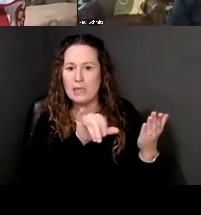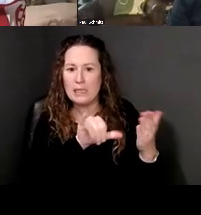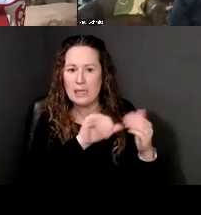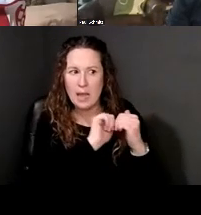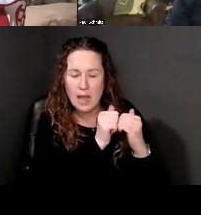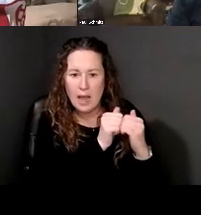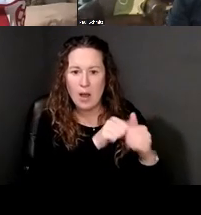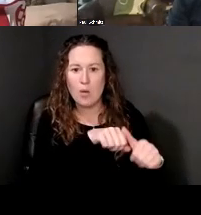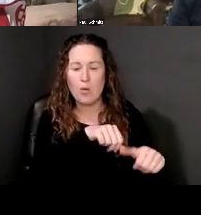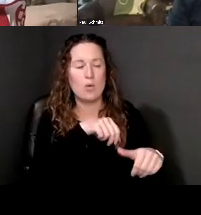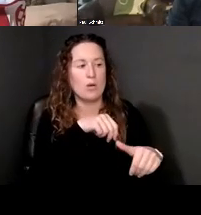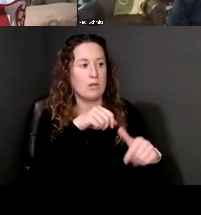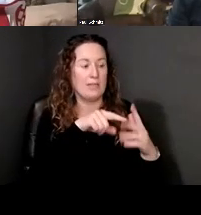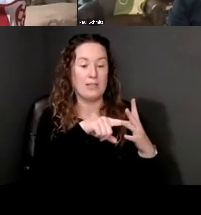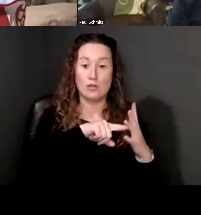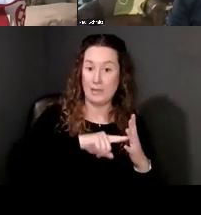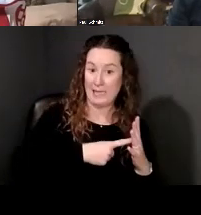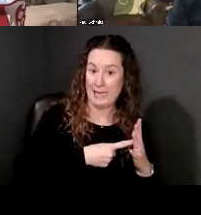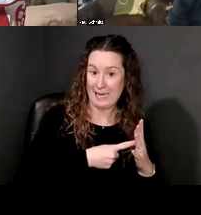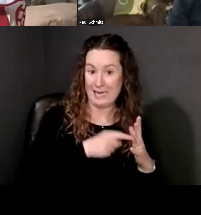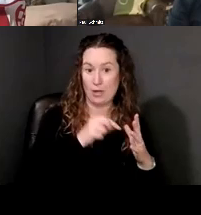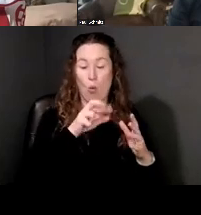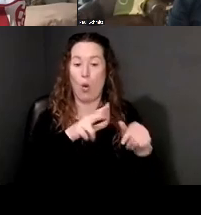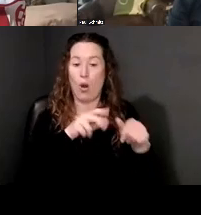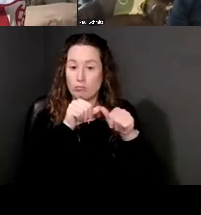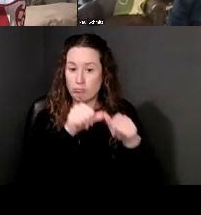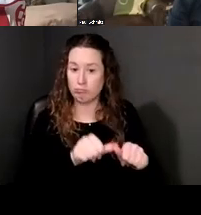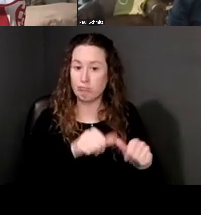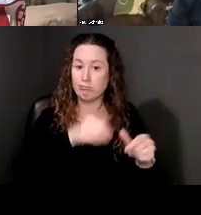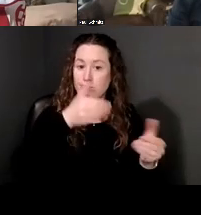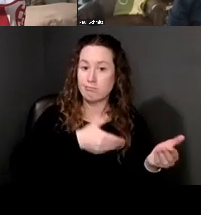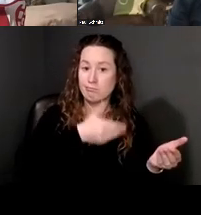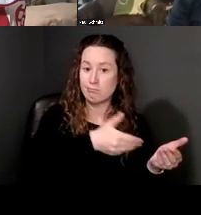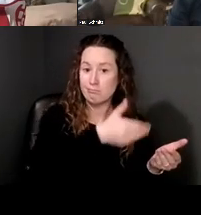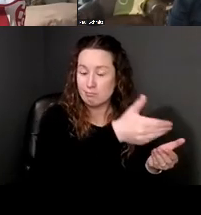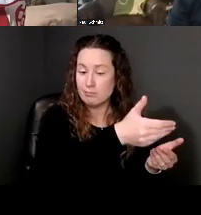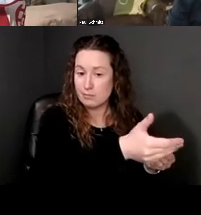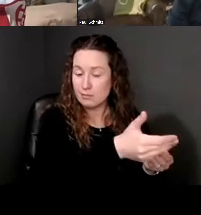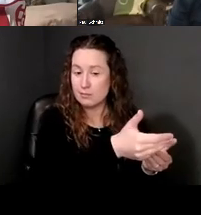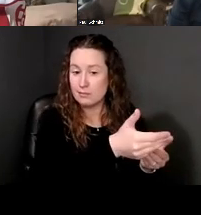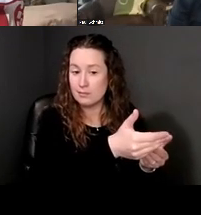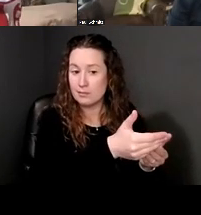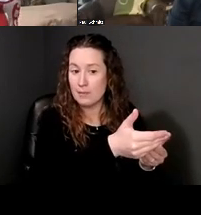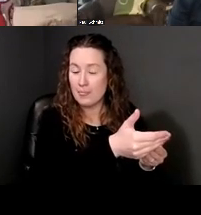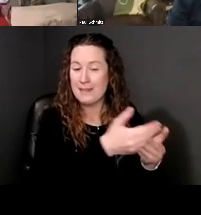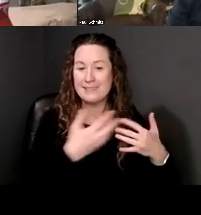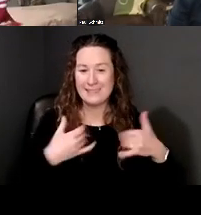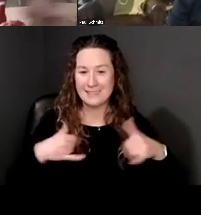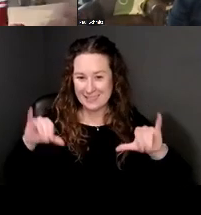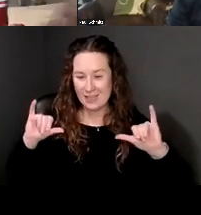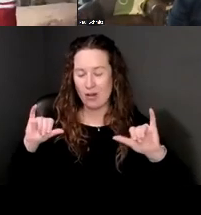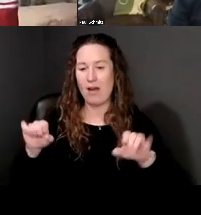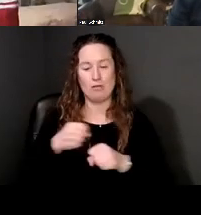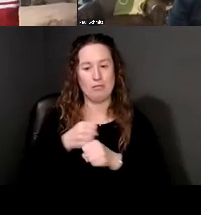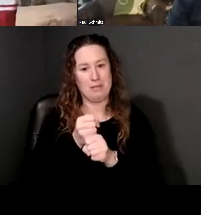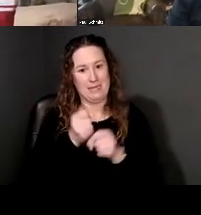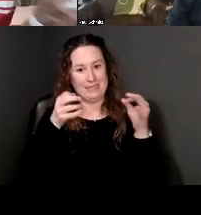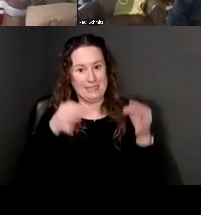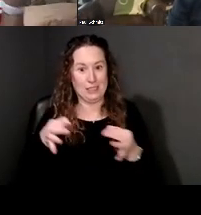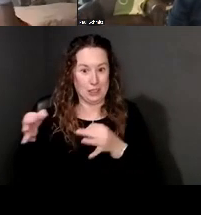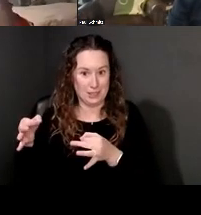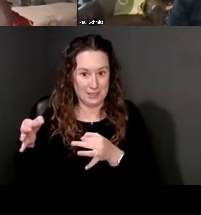continuing basis, you've got to make some decisions if it's